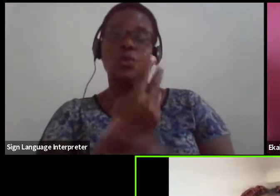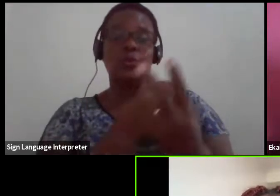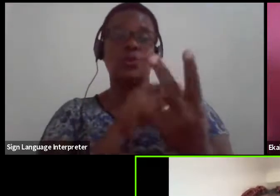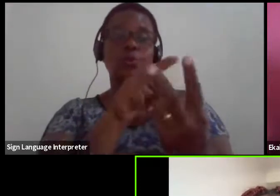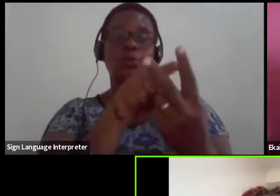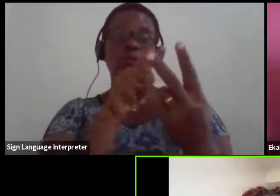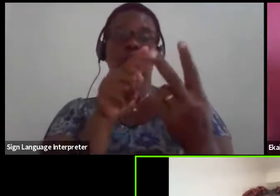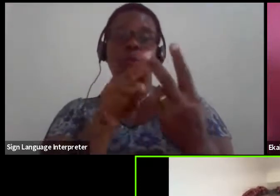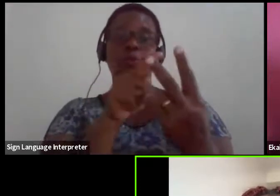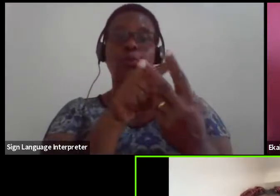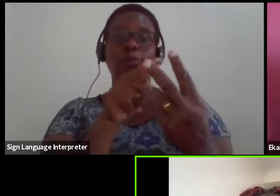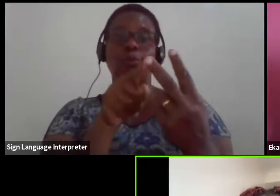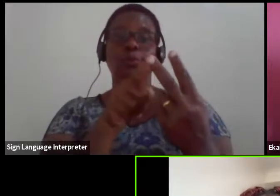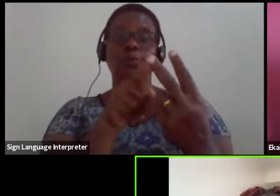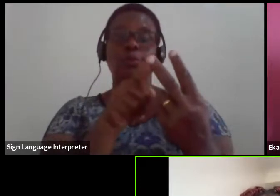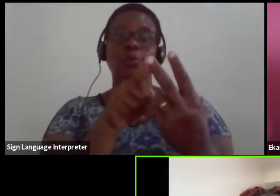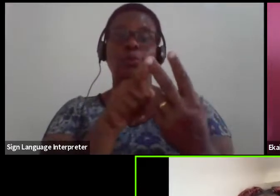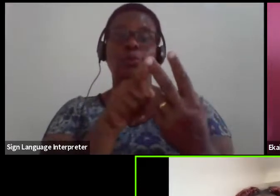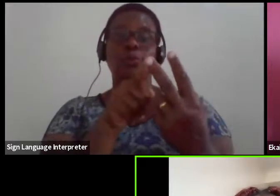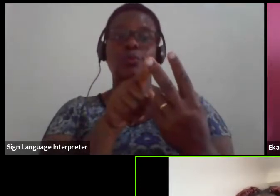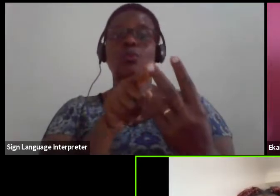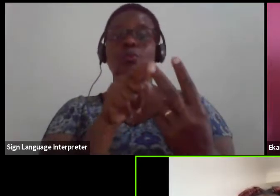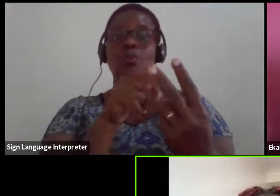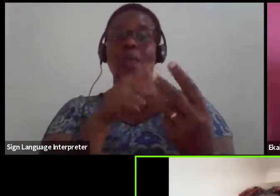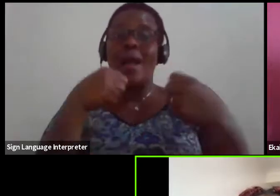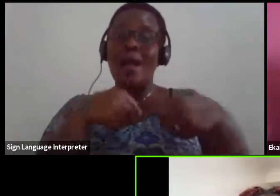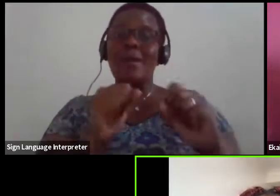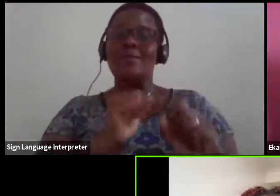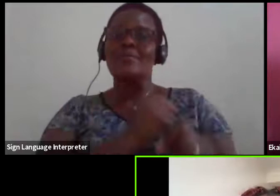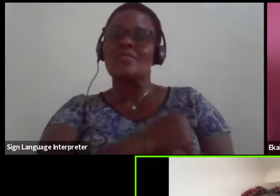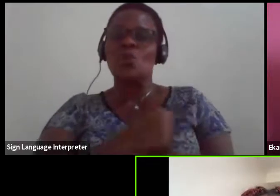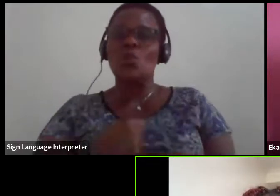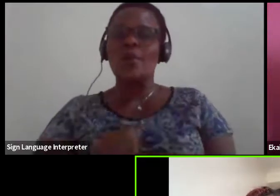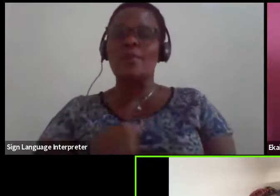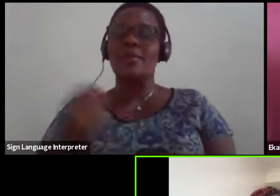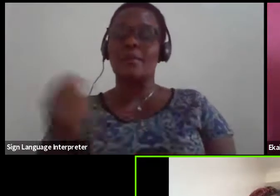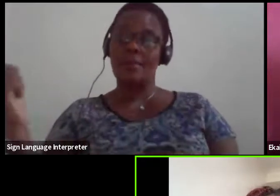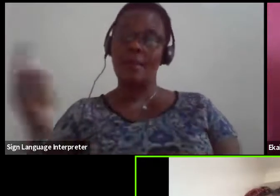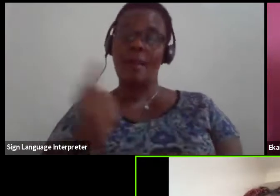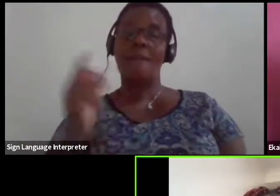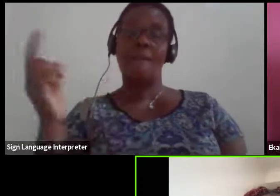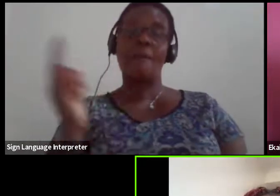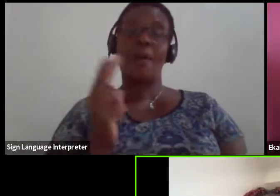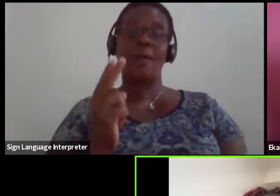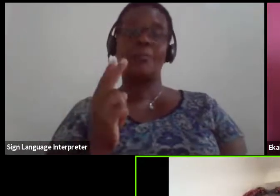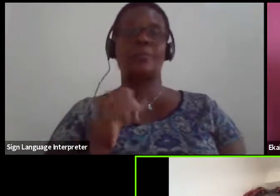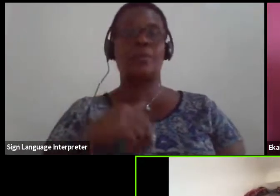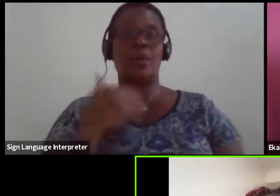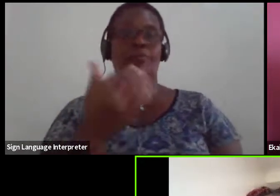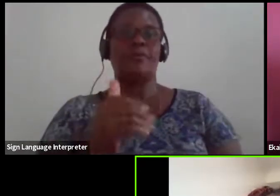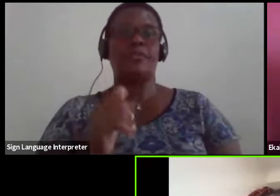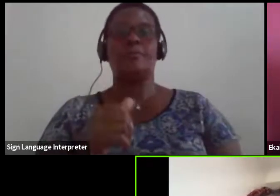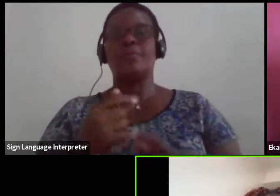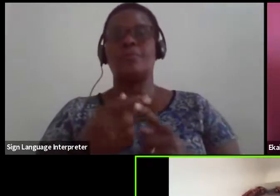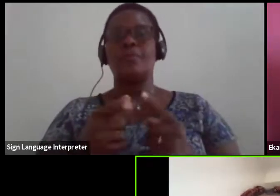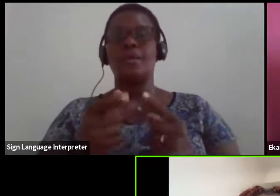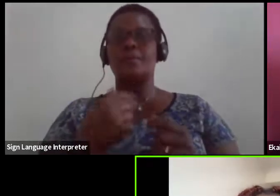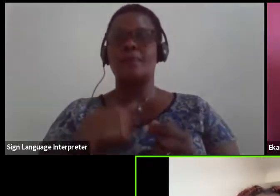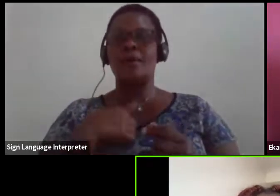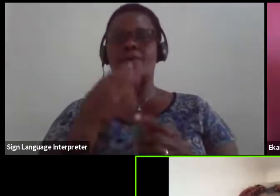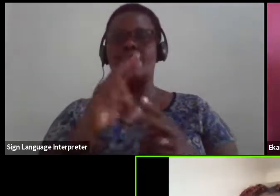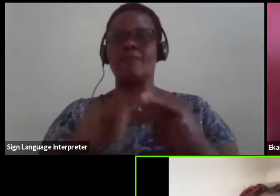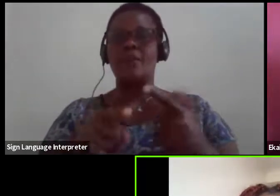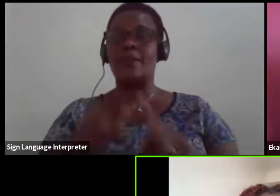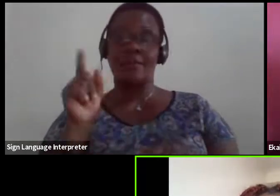activists who will be joining us to speak on this issue. I think what my colleague Ekai forgot to mention was that first we'll